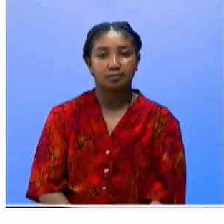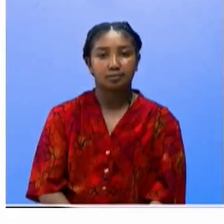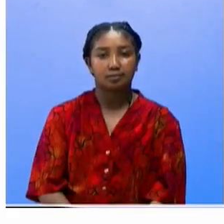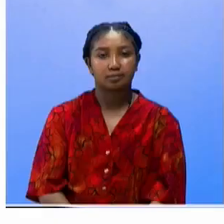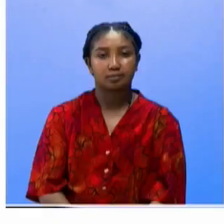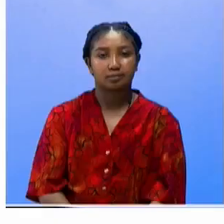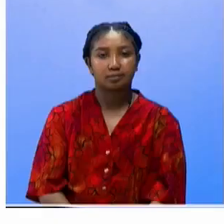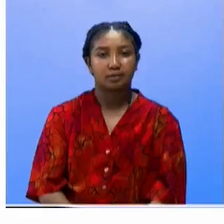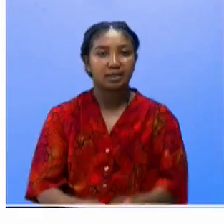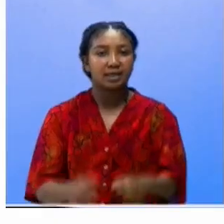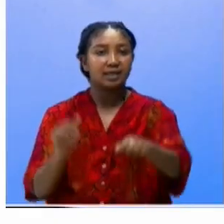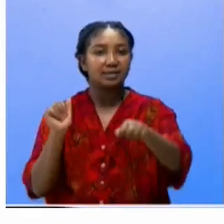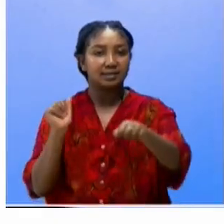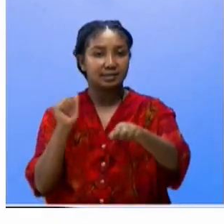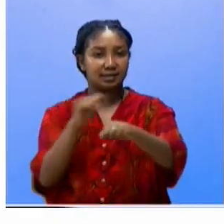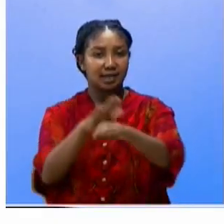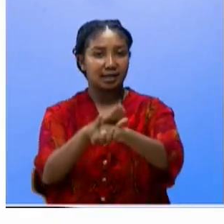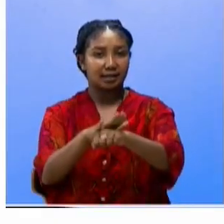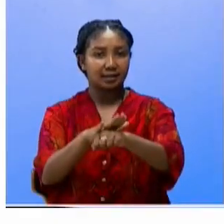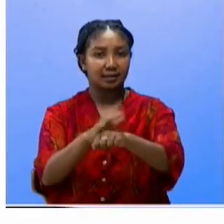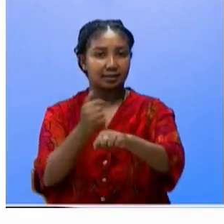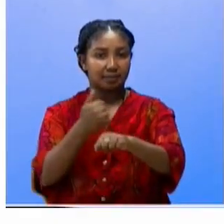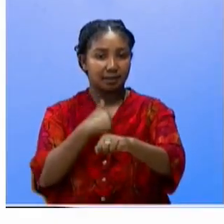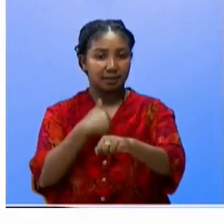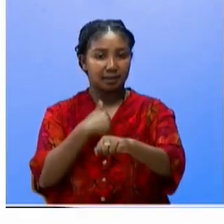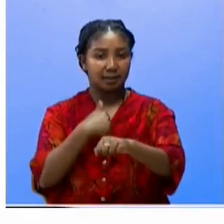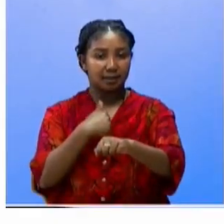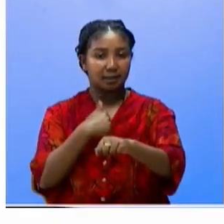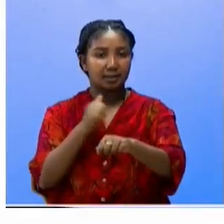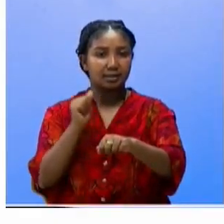send me